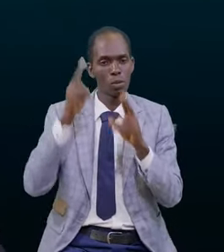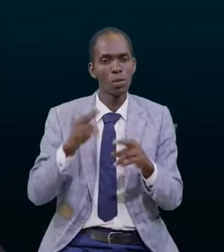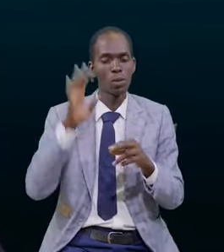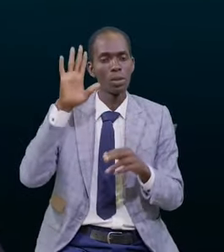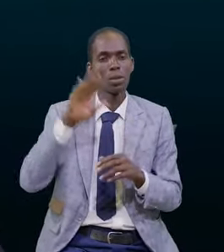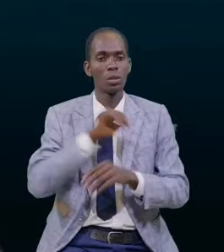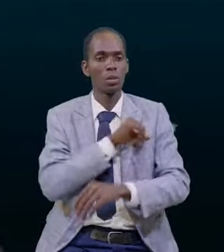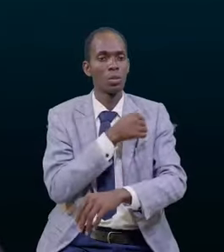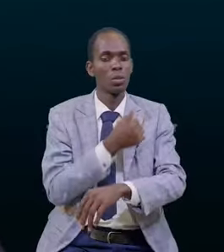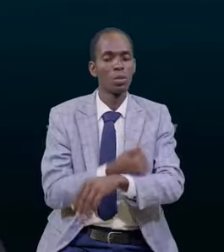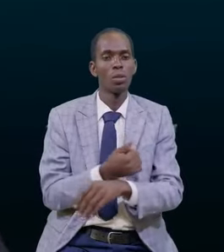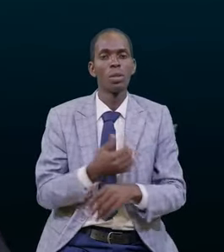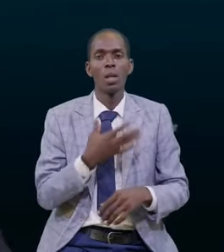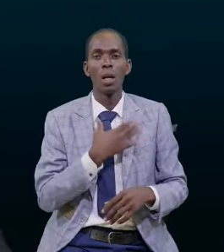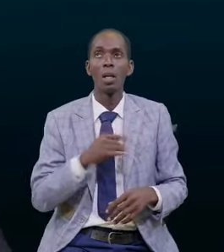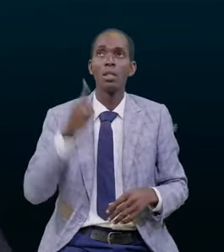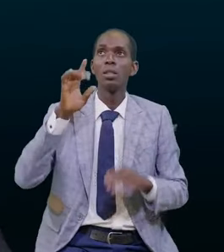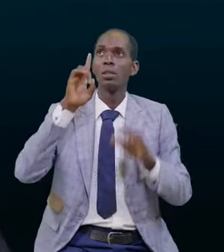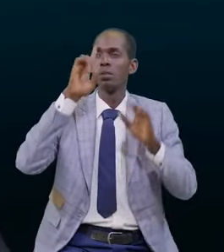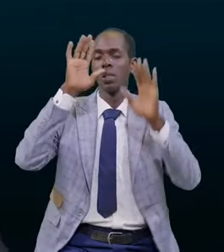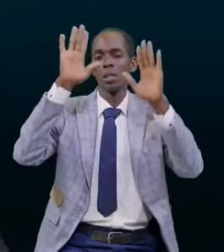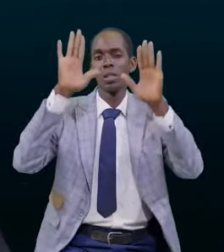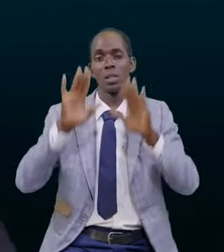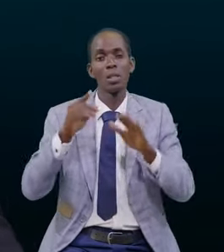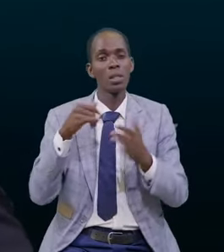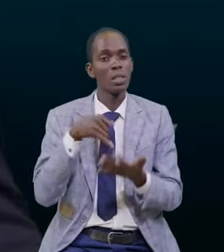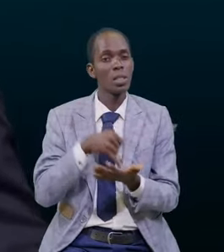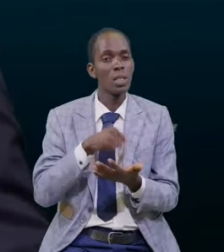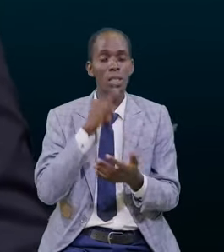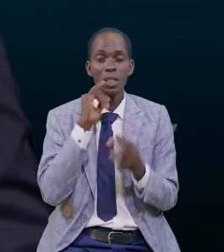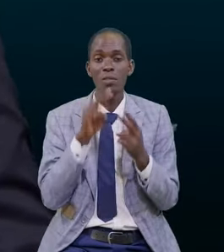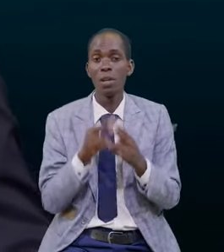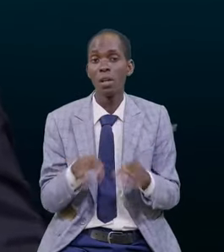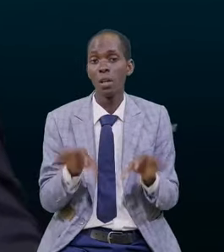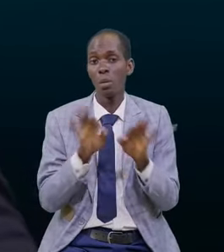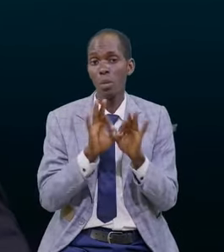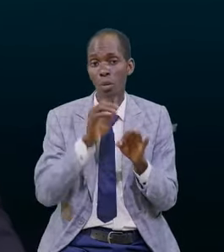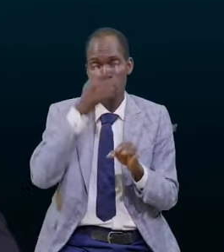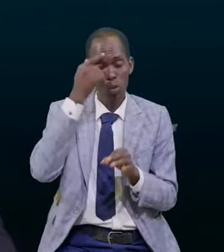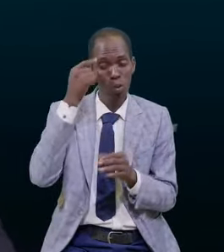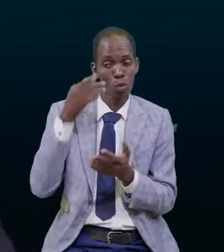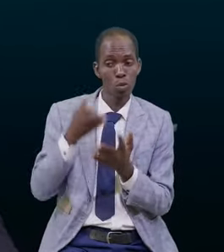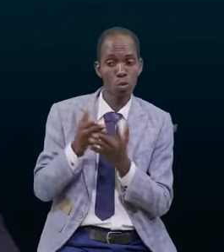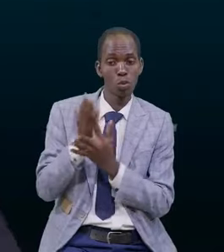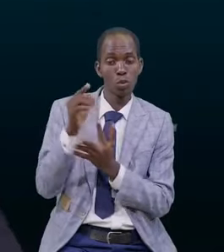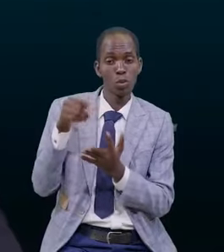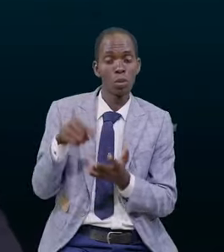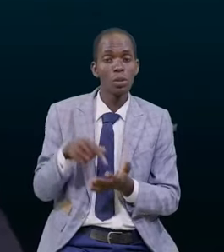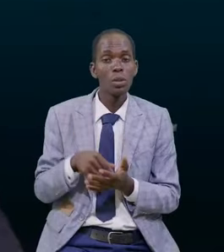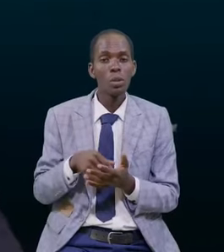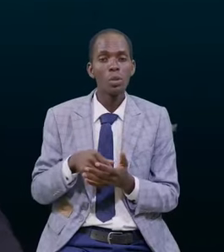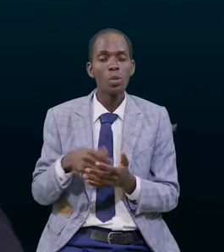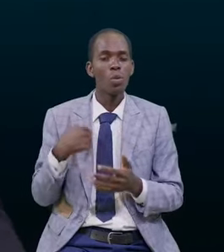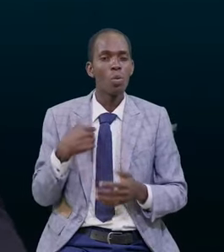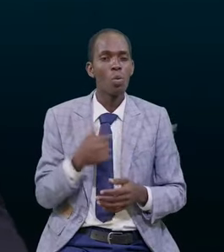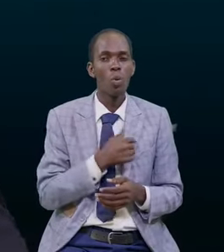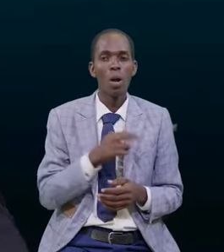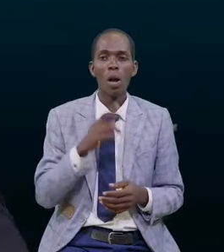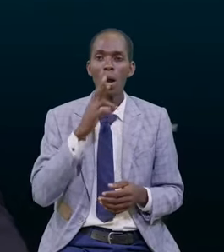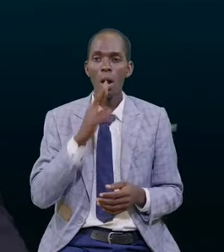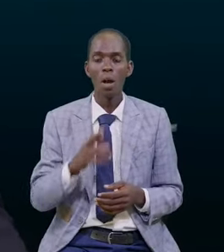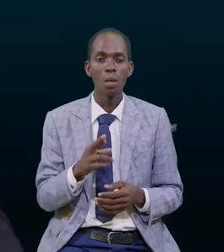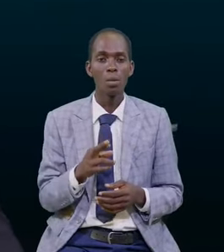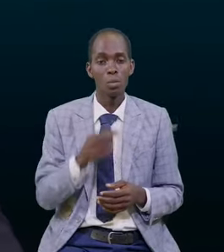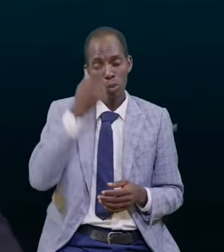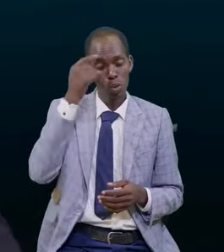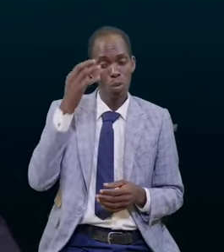this is so important because it is for the want of this that many times we are lukewarm we are faithless